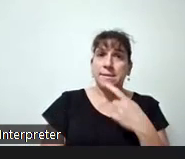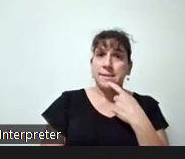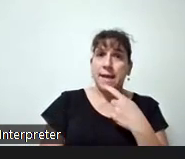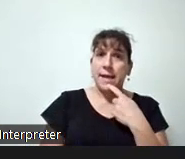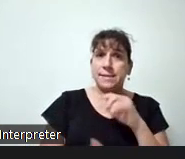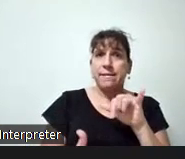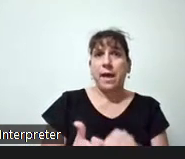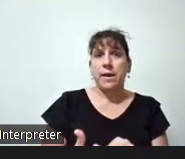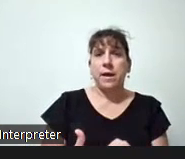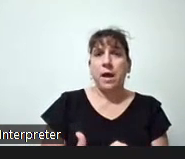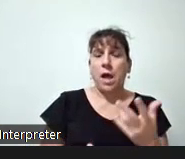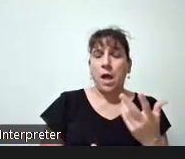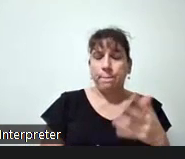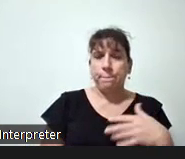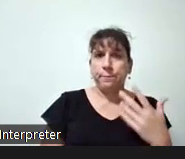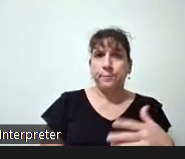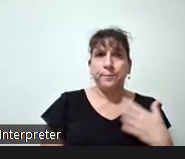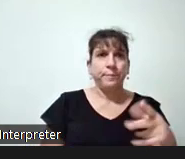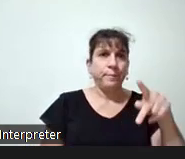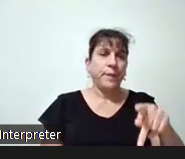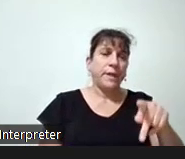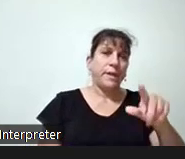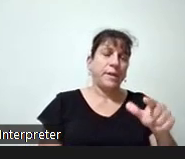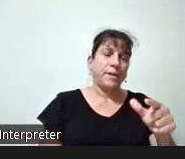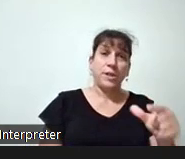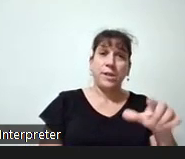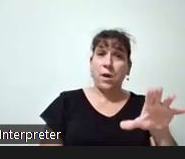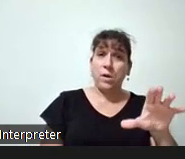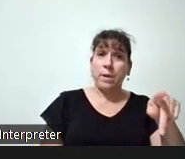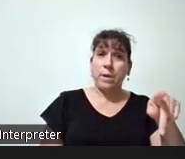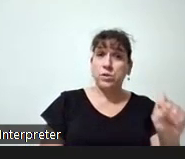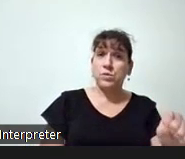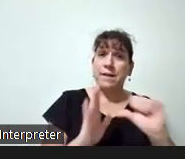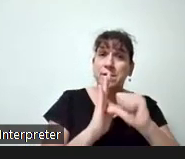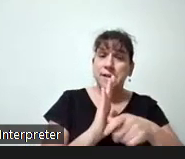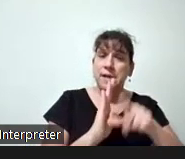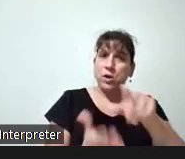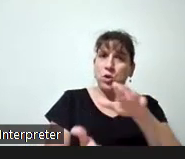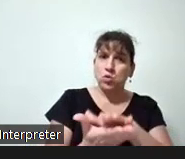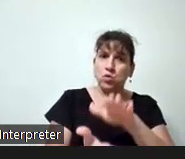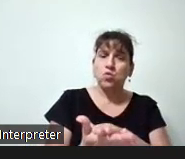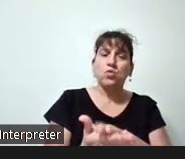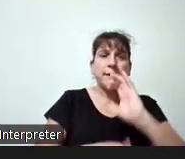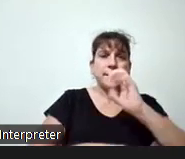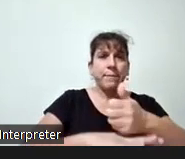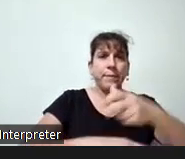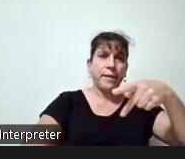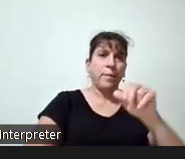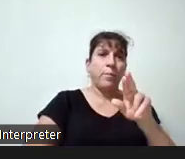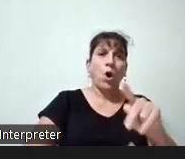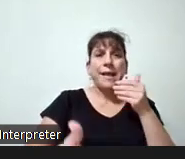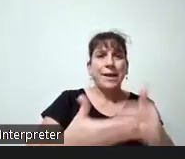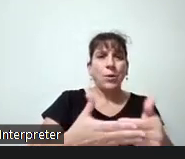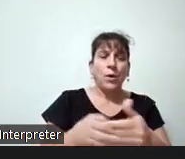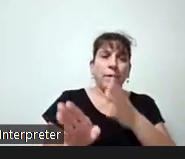that Prince George's County Public Schools emphasized that this school being in a park and being close to neighbors was